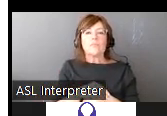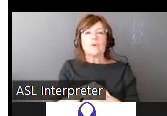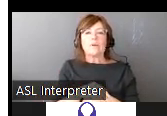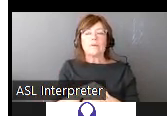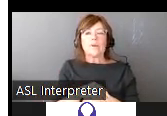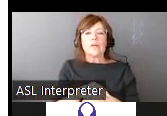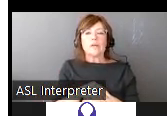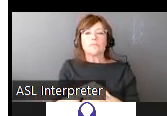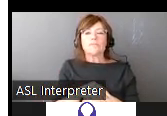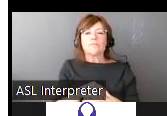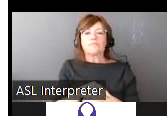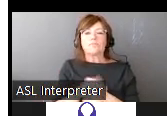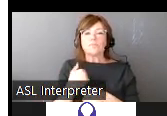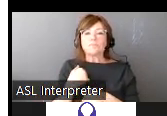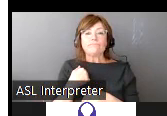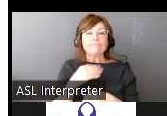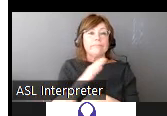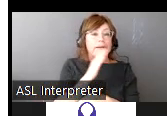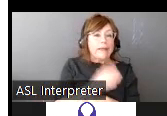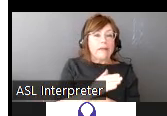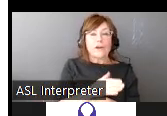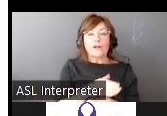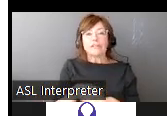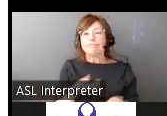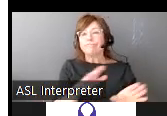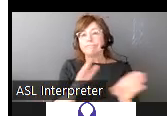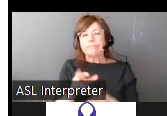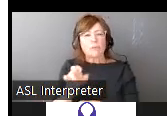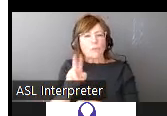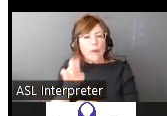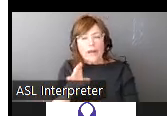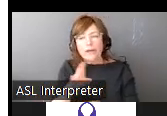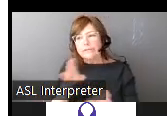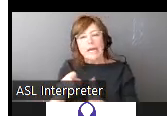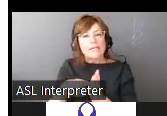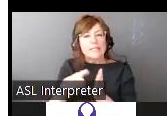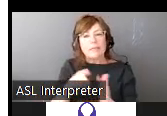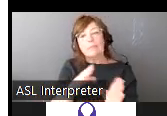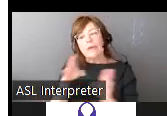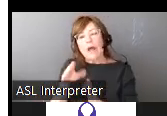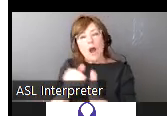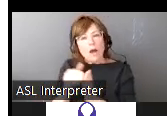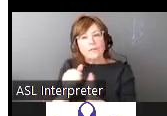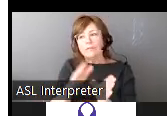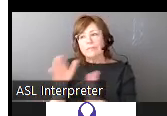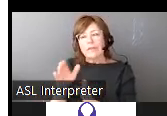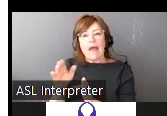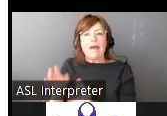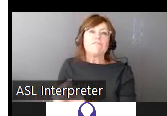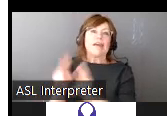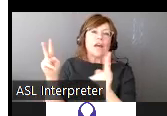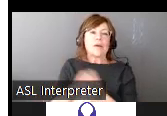rarely, sometimes, often, and very. So with never being, 0 and very